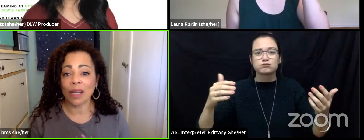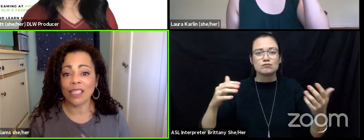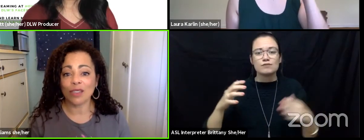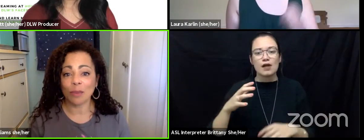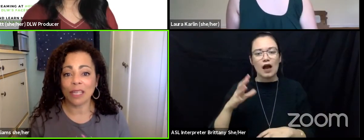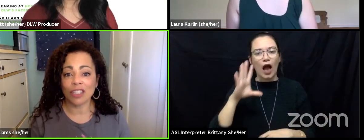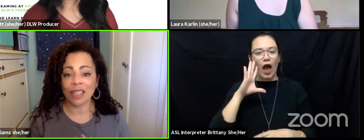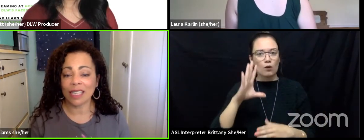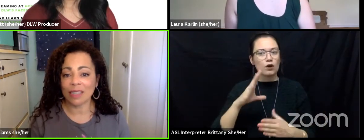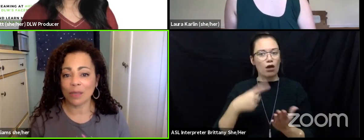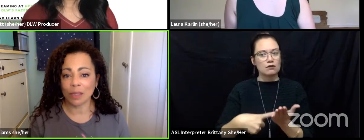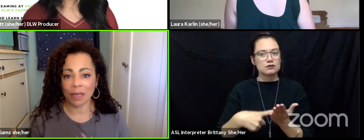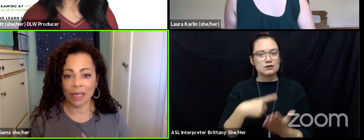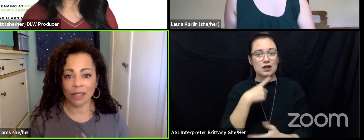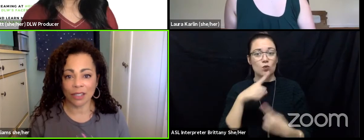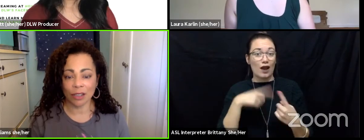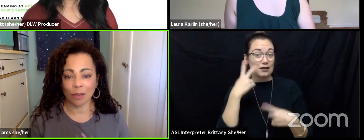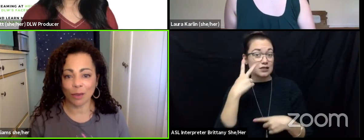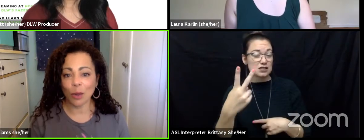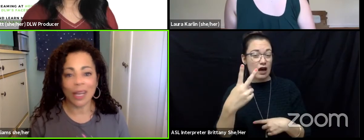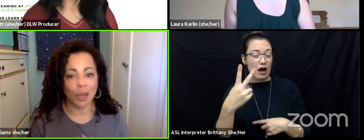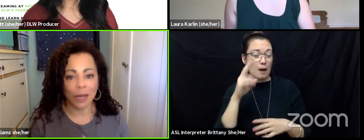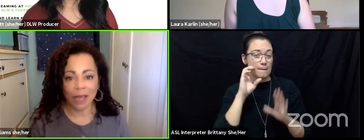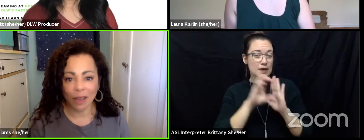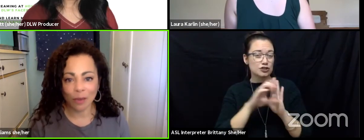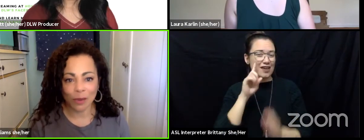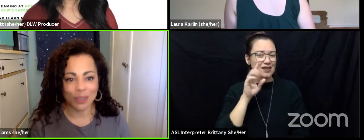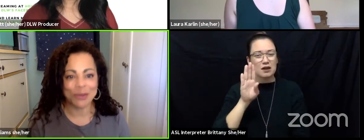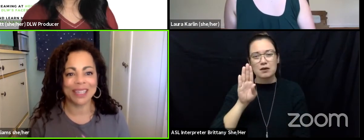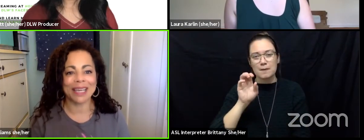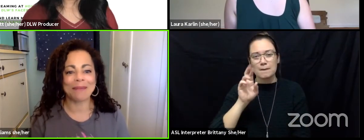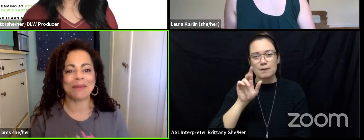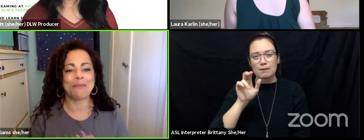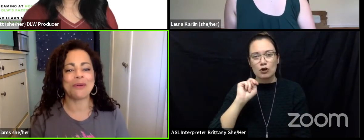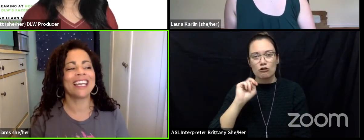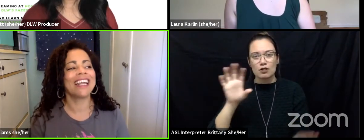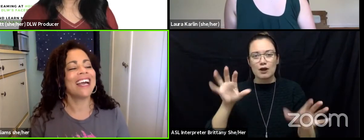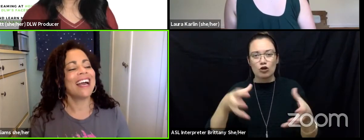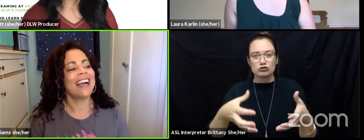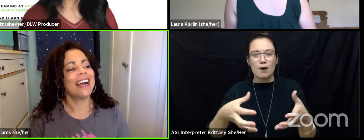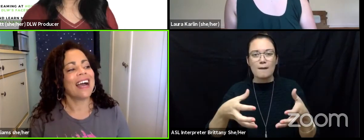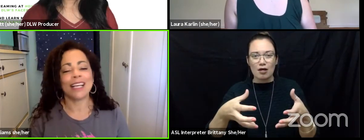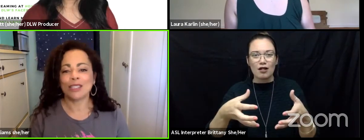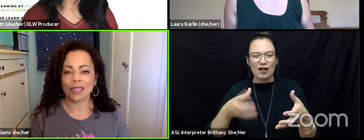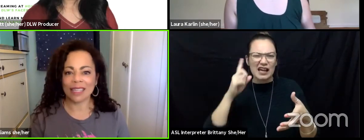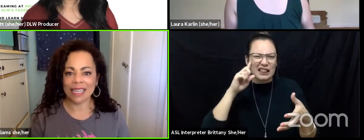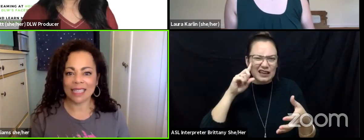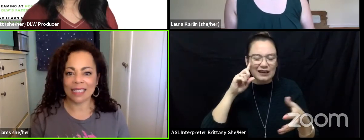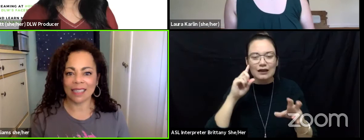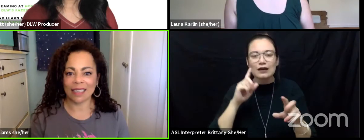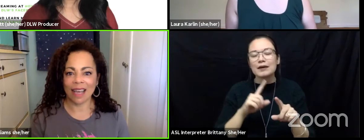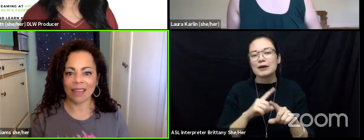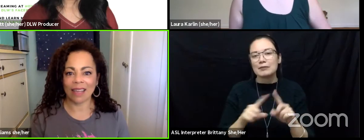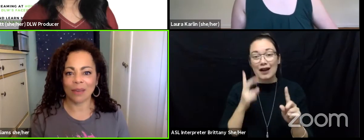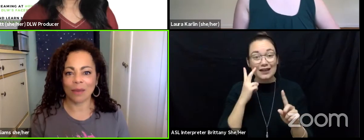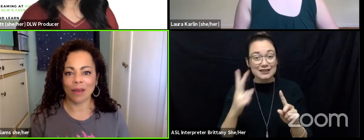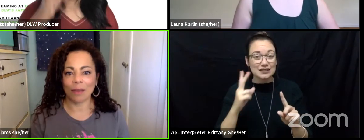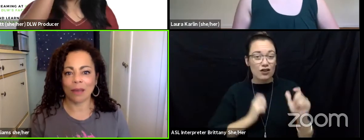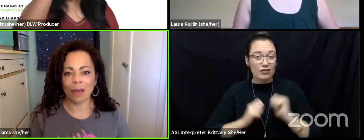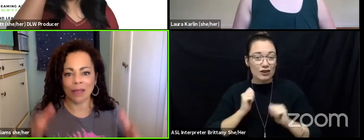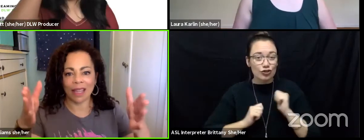say that when I saw a picture, I think it was the Berliner Ensemble, who I know and love, we were on tour with them at one point, and I saw their theater, how they're